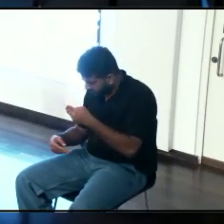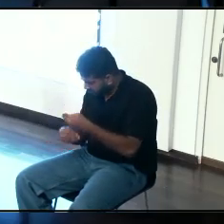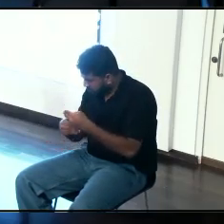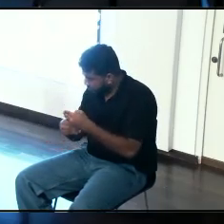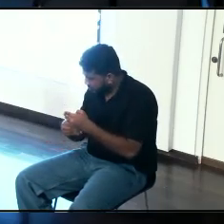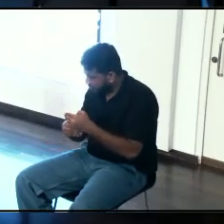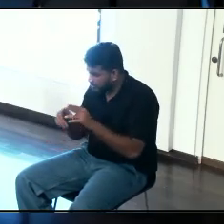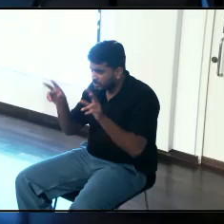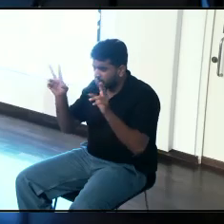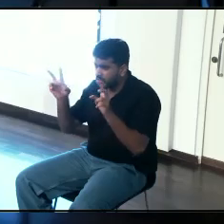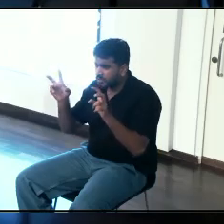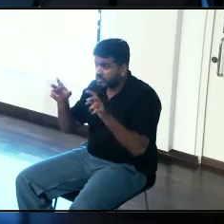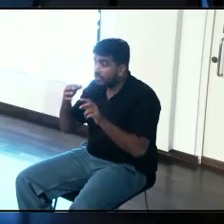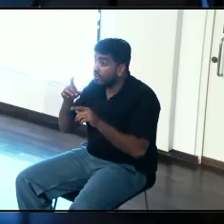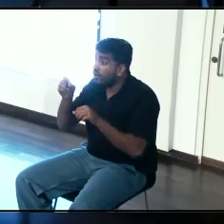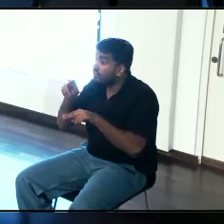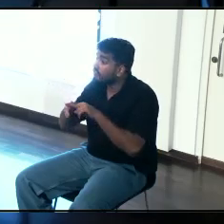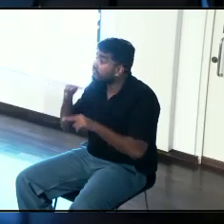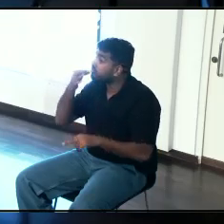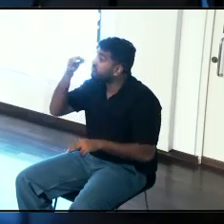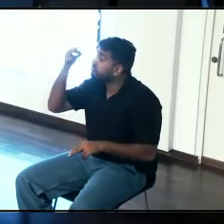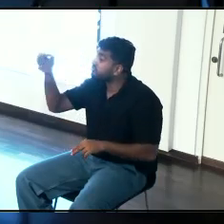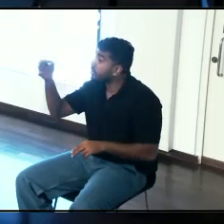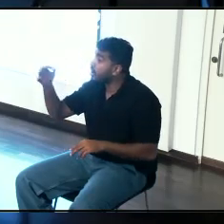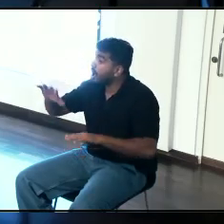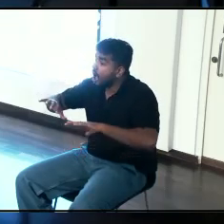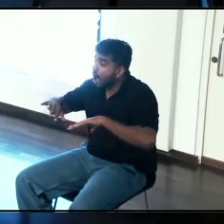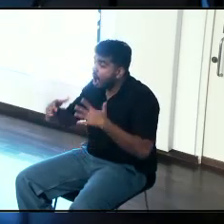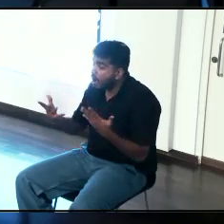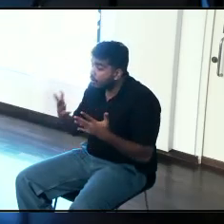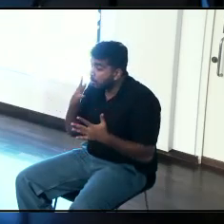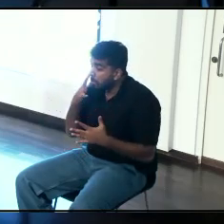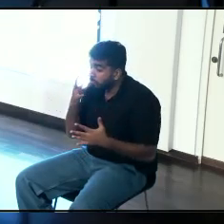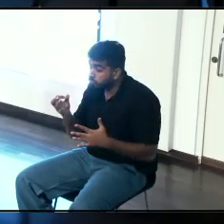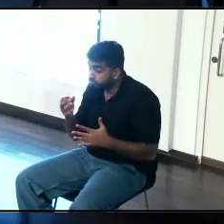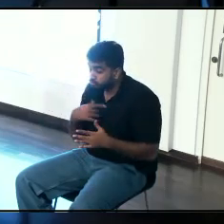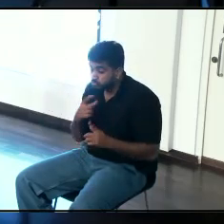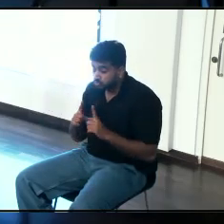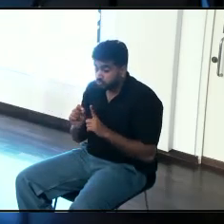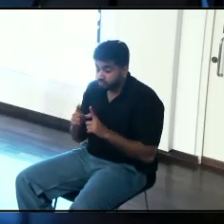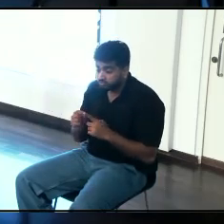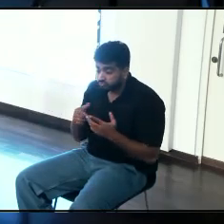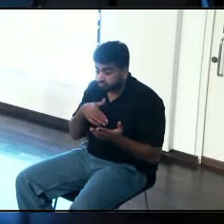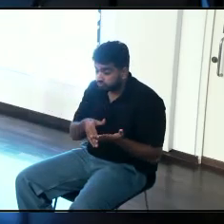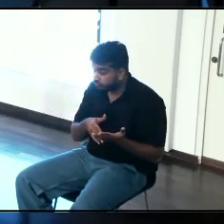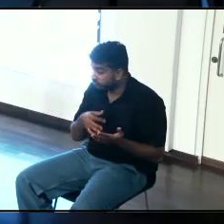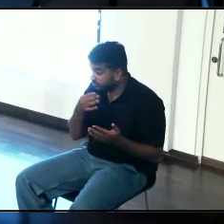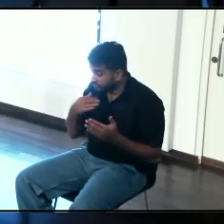this theme of the future, which is how and what can these homes do to